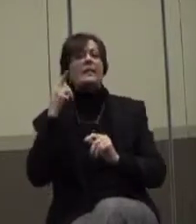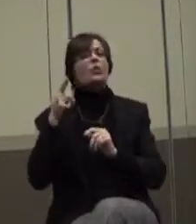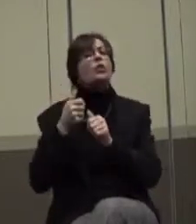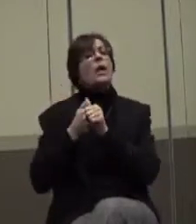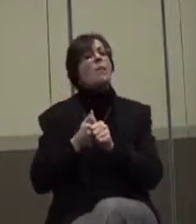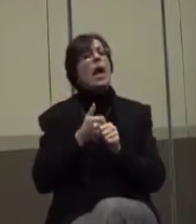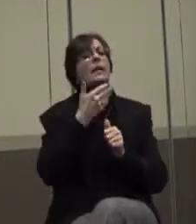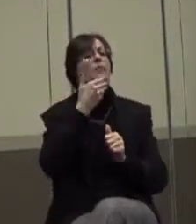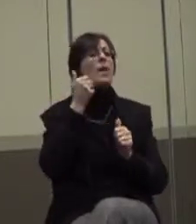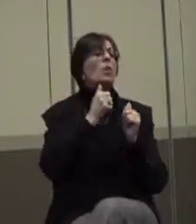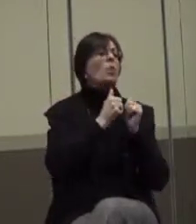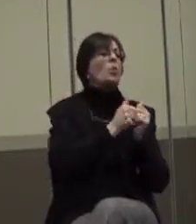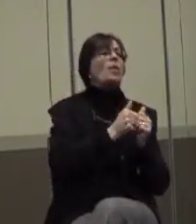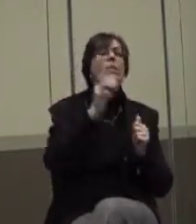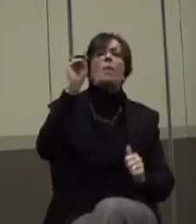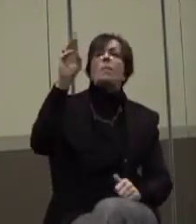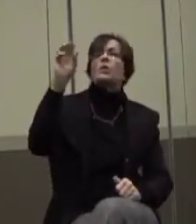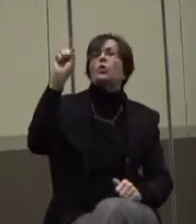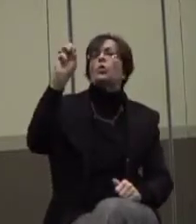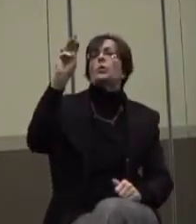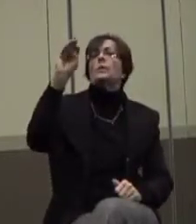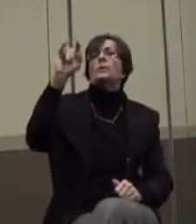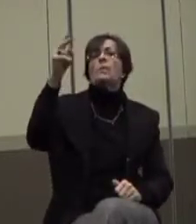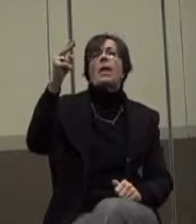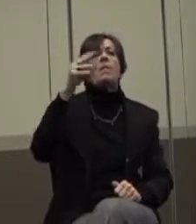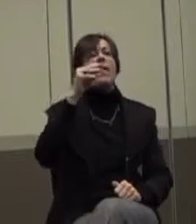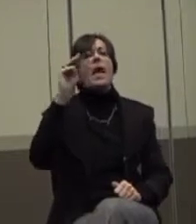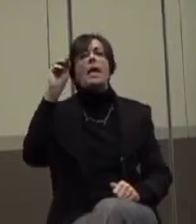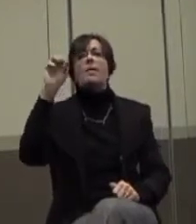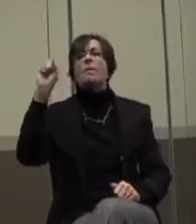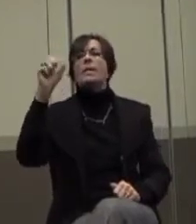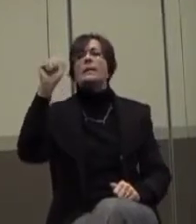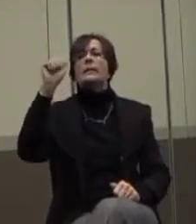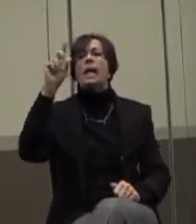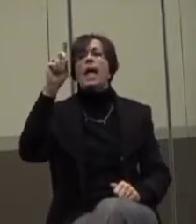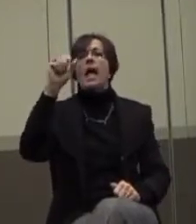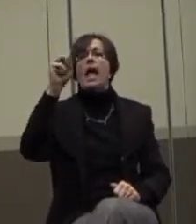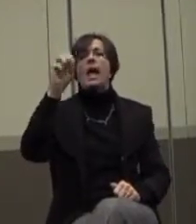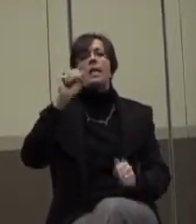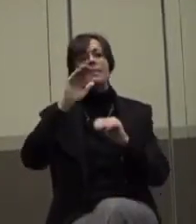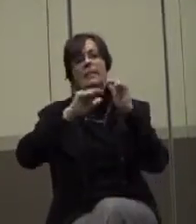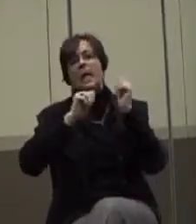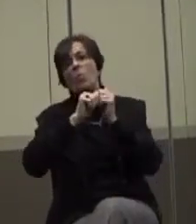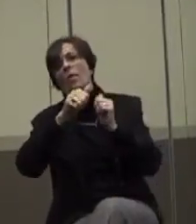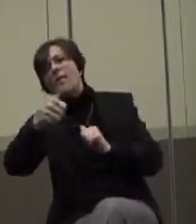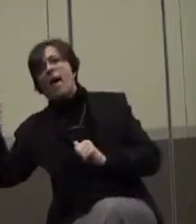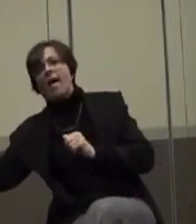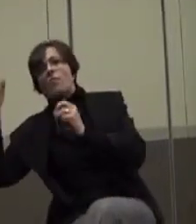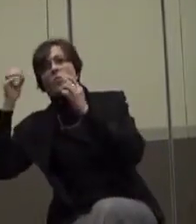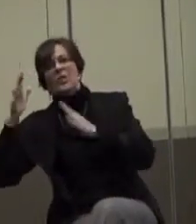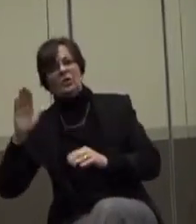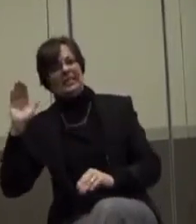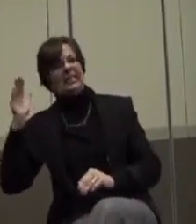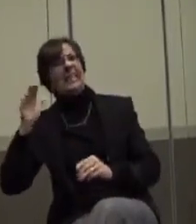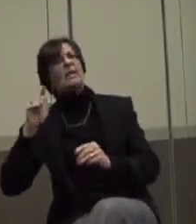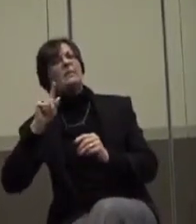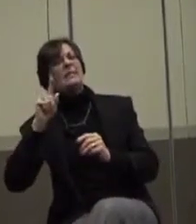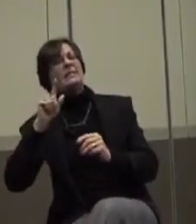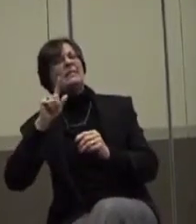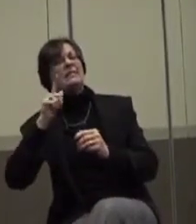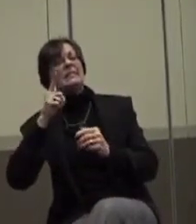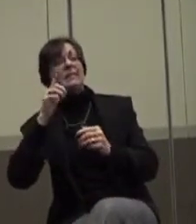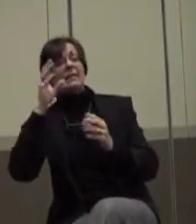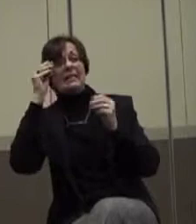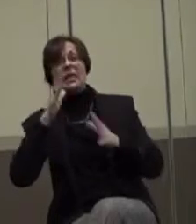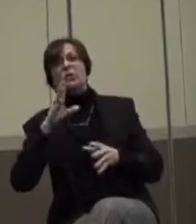she complies better with Mr. Smith and Miss Adams than she does with other teachers. This seems to be a teacher-based,